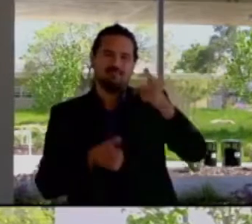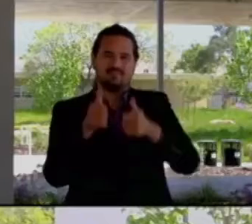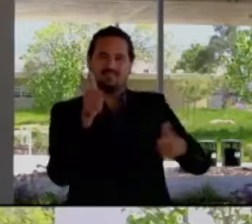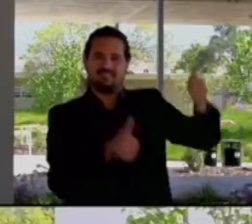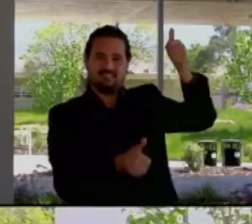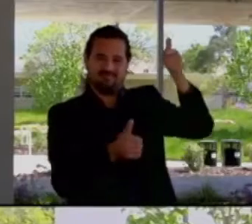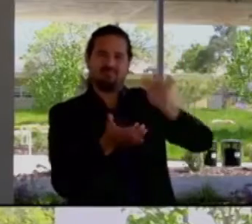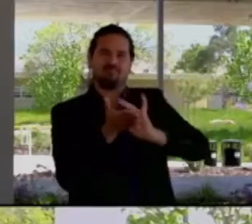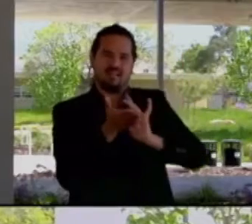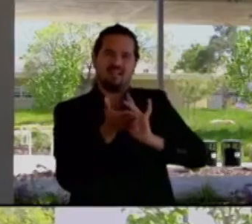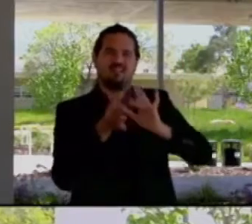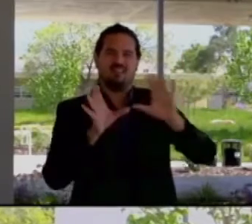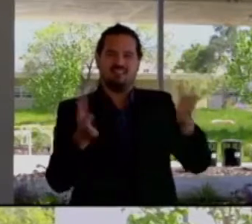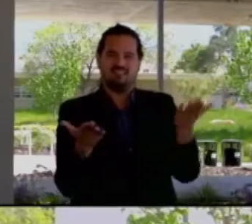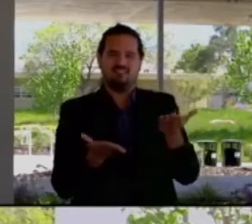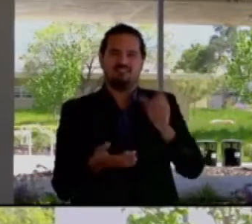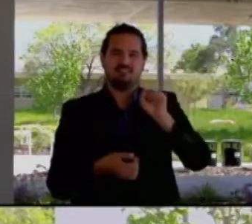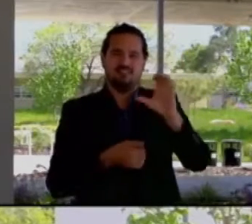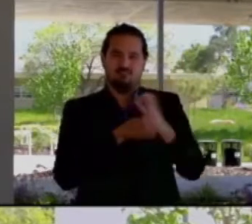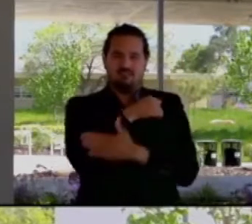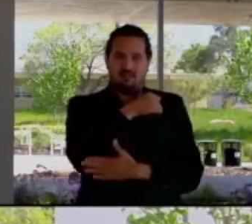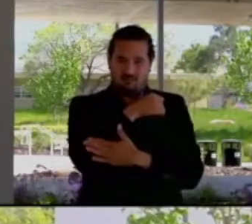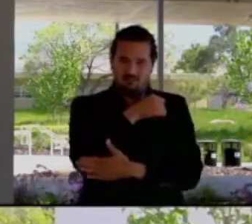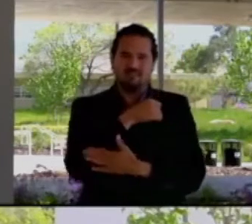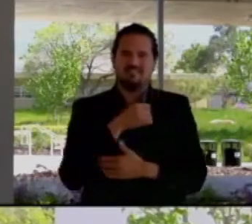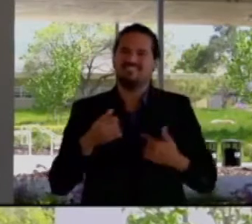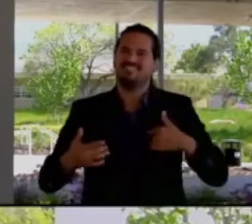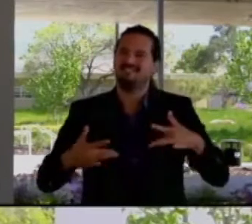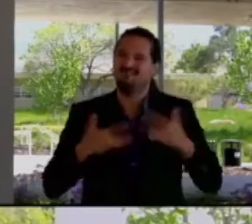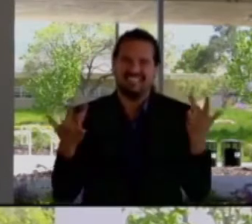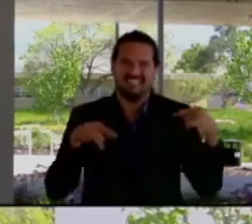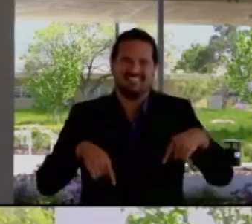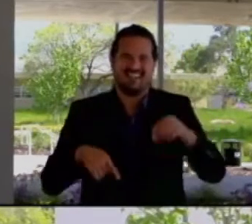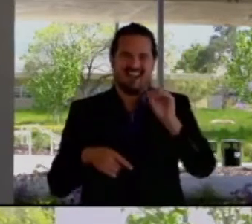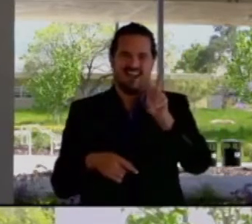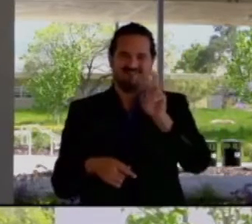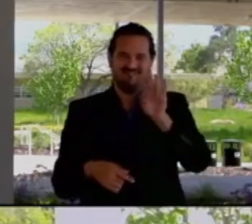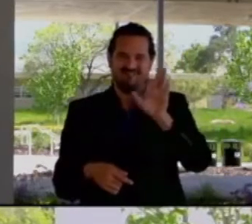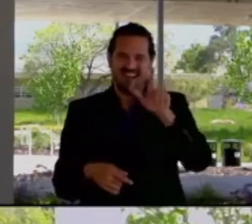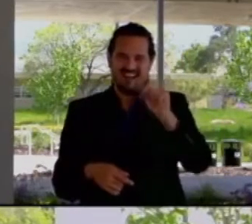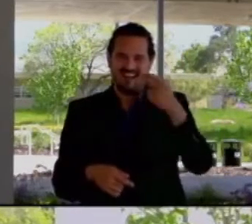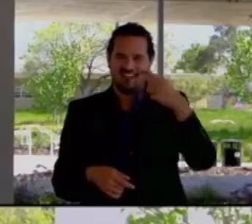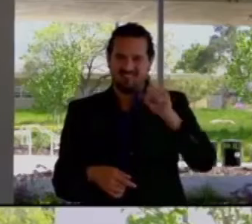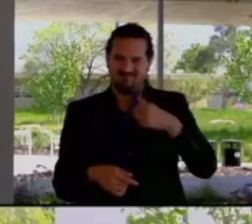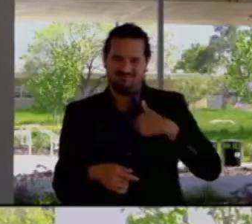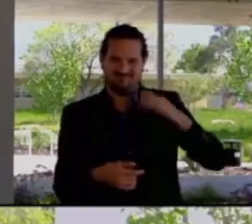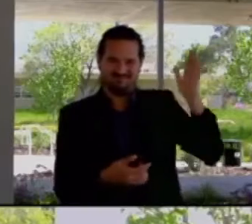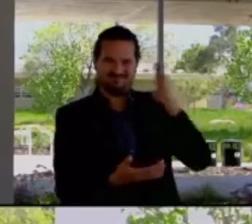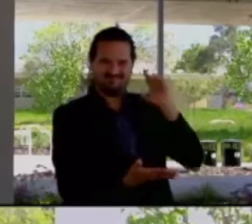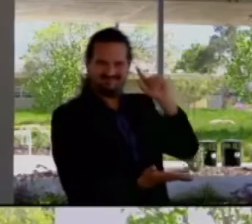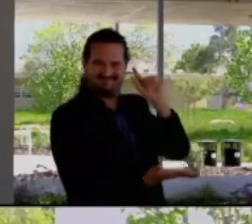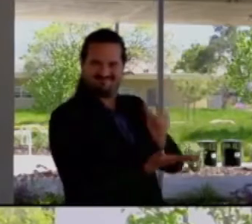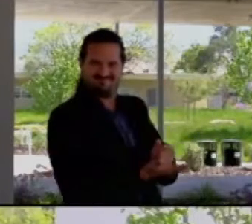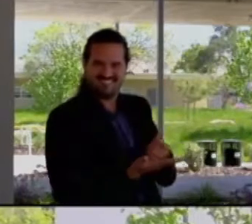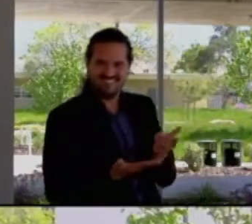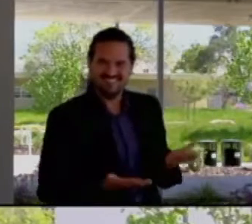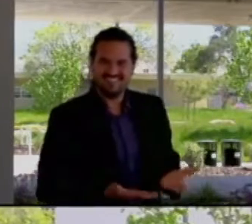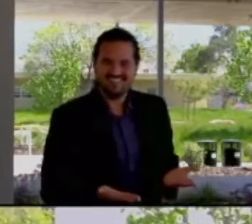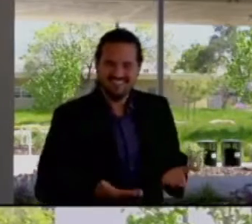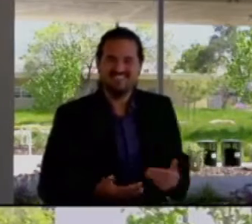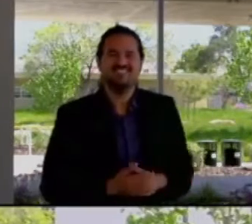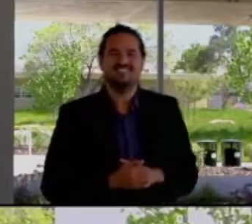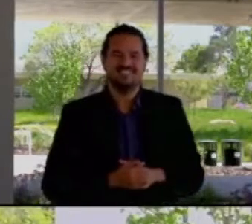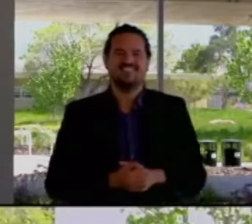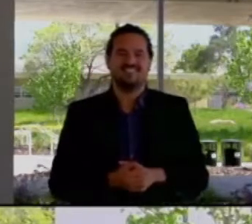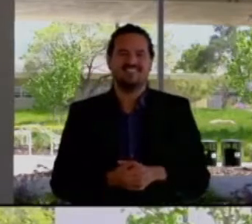mater. Go Royals. I'm here because I share Dr. Fenstershive's concerns, Supervisor Chavez's concerns. We